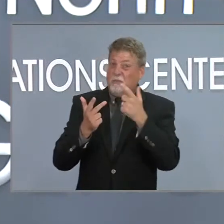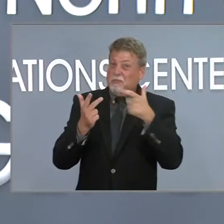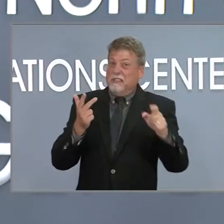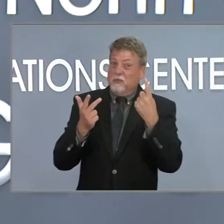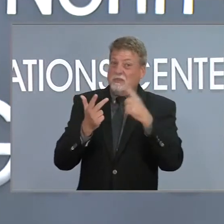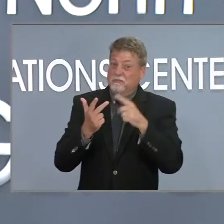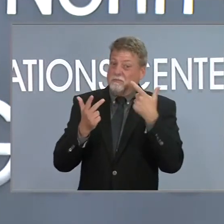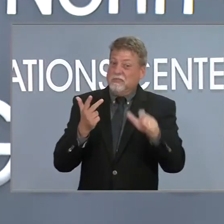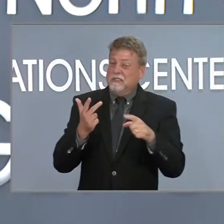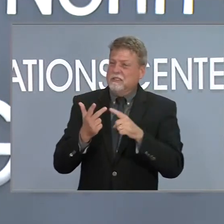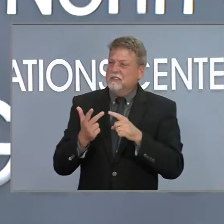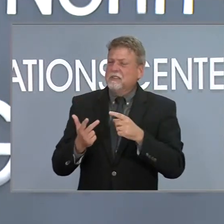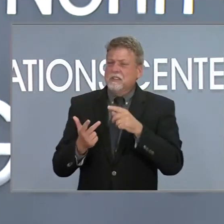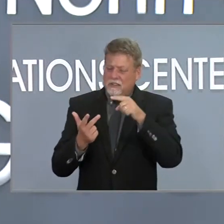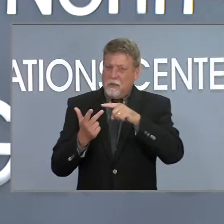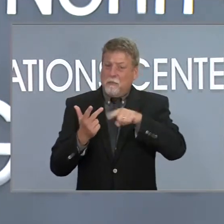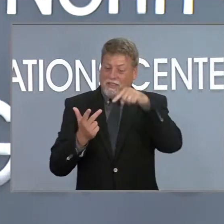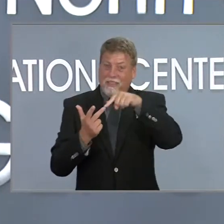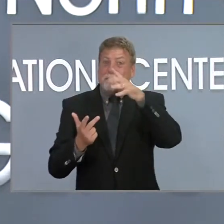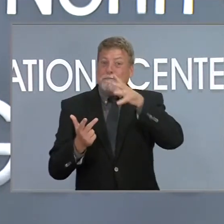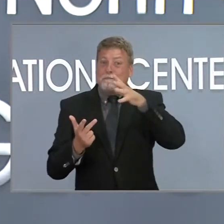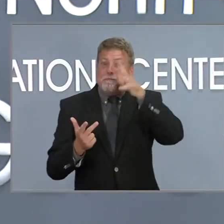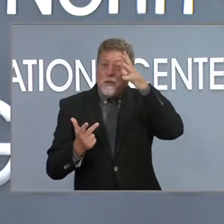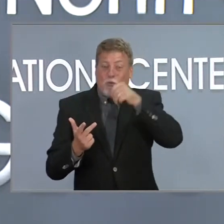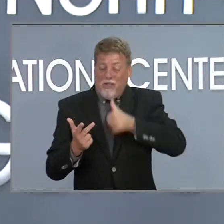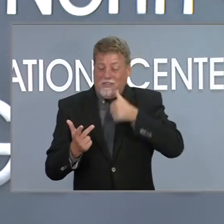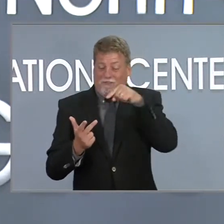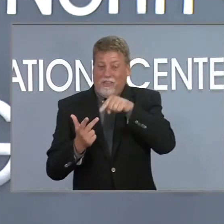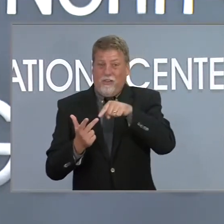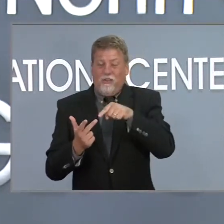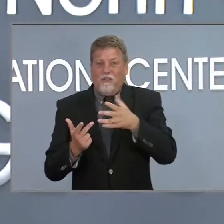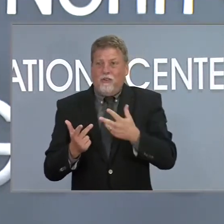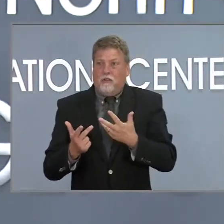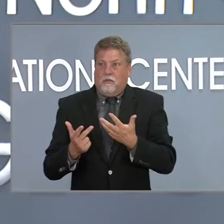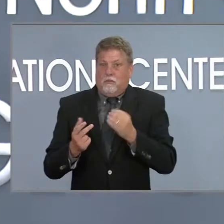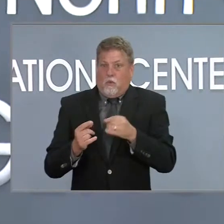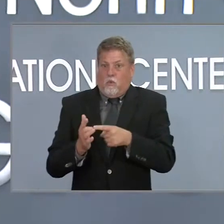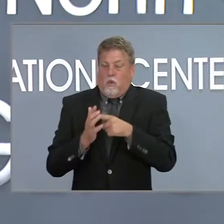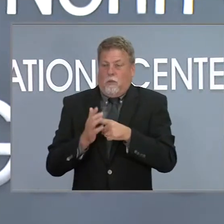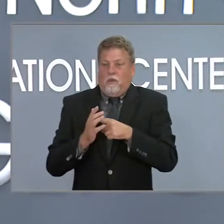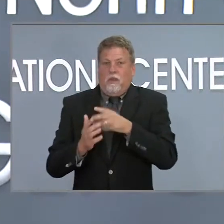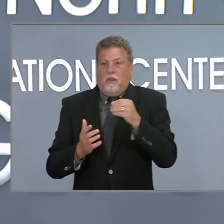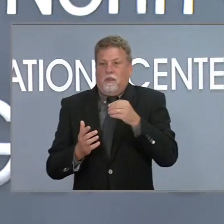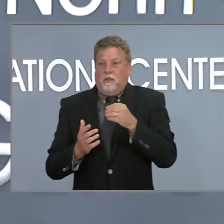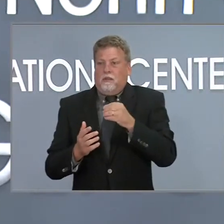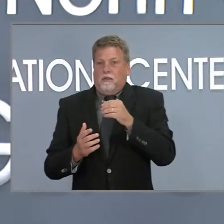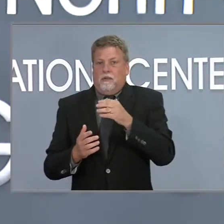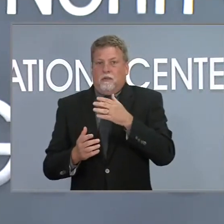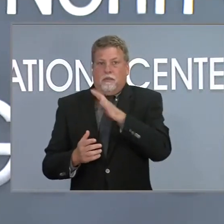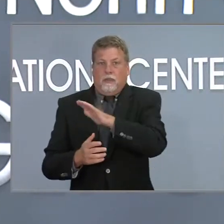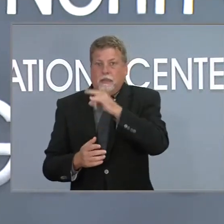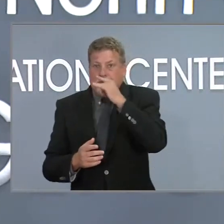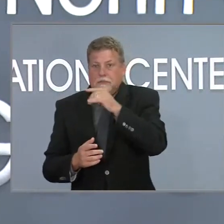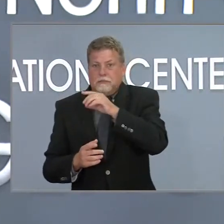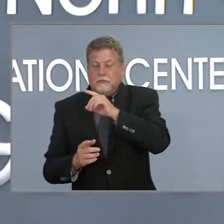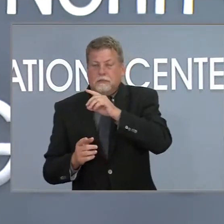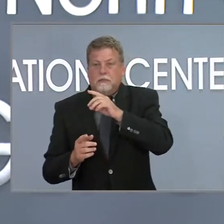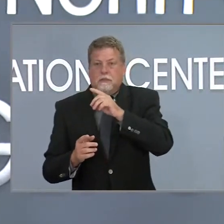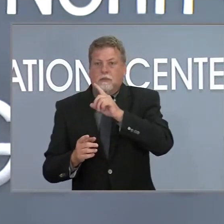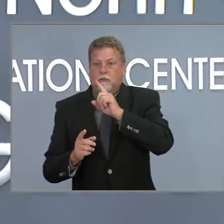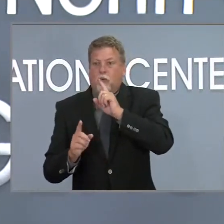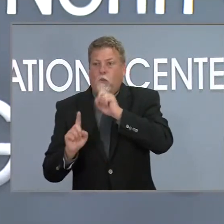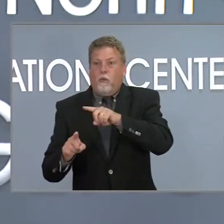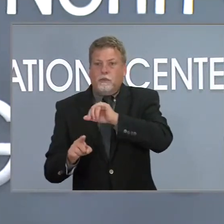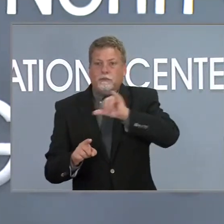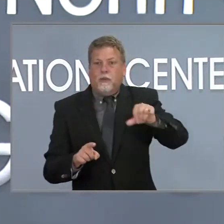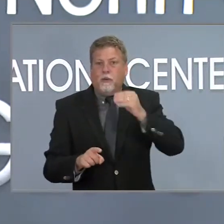who just want to get their kids back in a classroom? What leverage does the state have in kind of forcing the board's hands